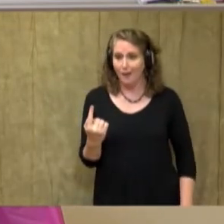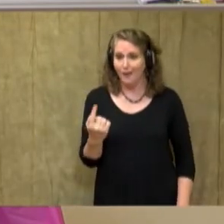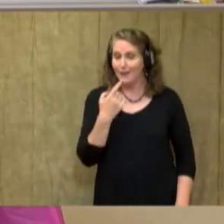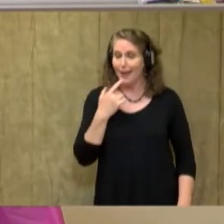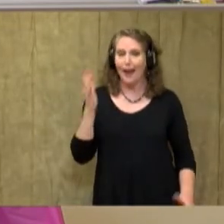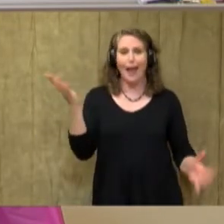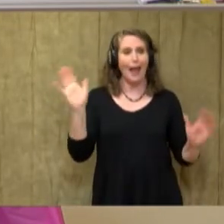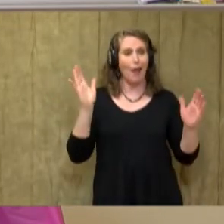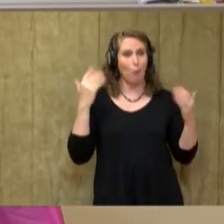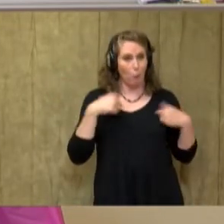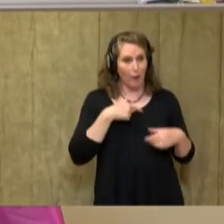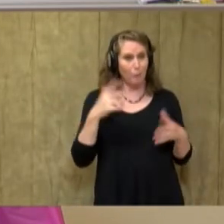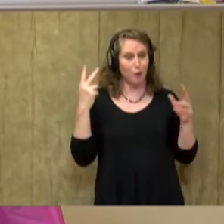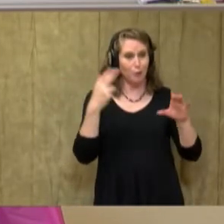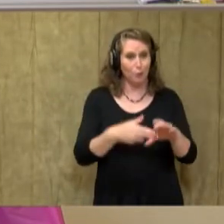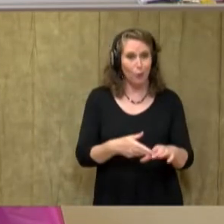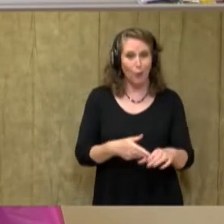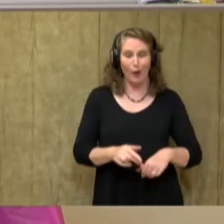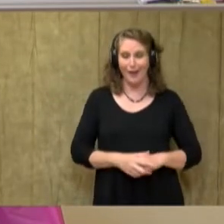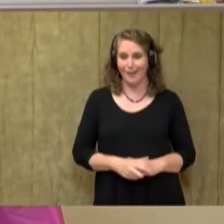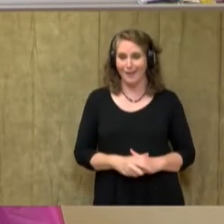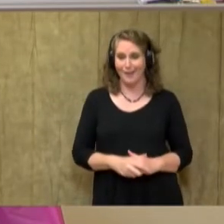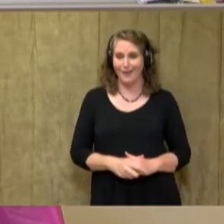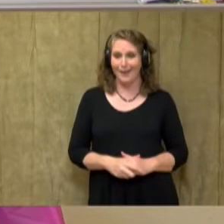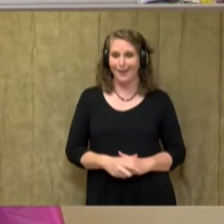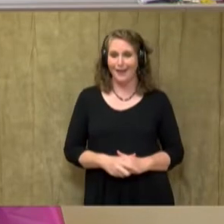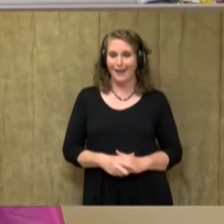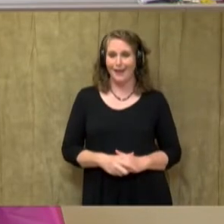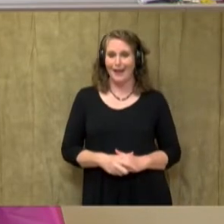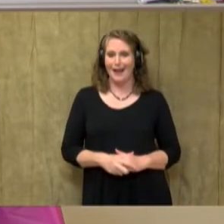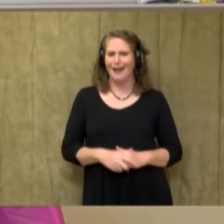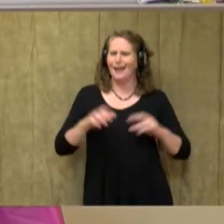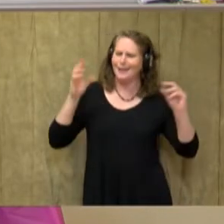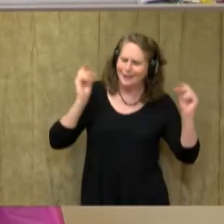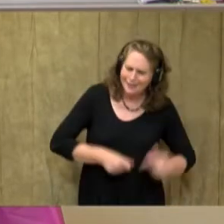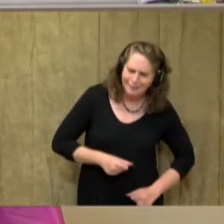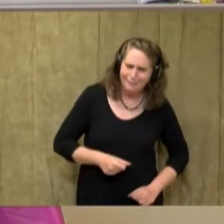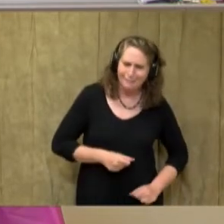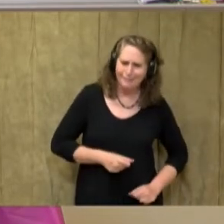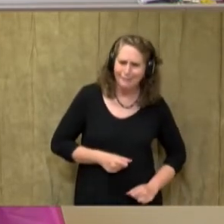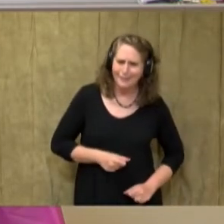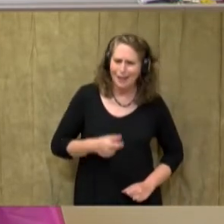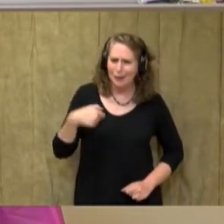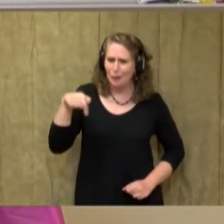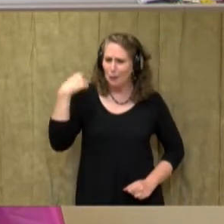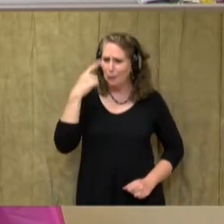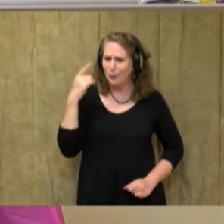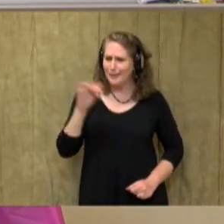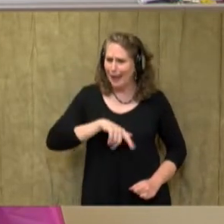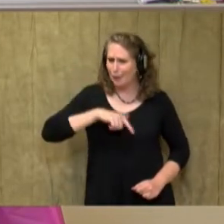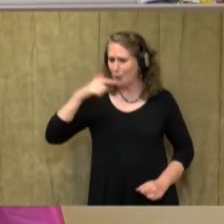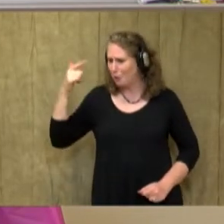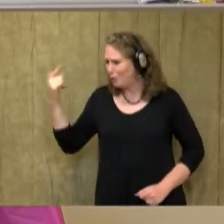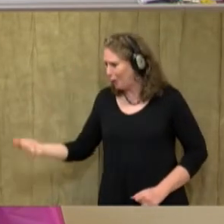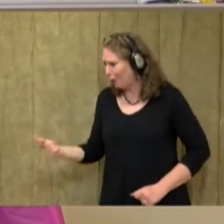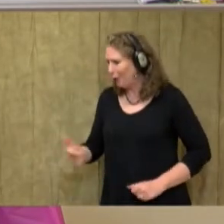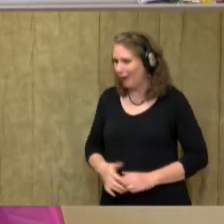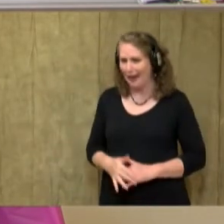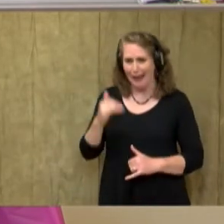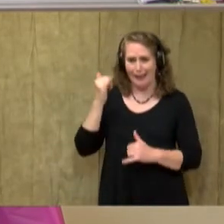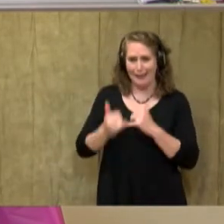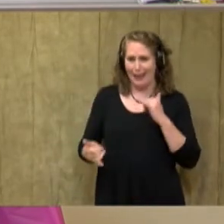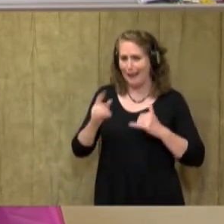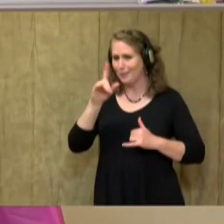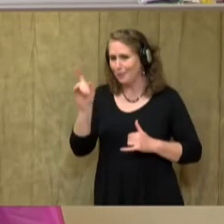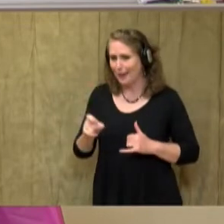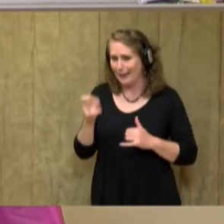join in. Good. Yes. Okay. Oh, man. Looks like your turn. Last